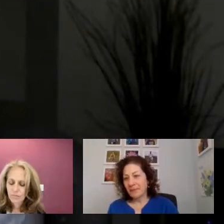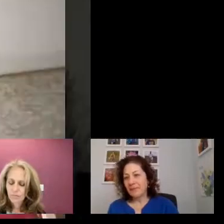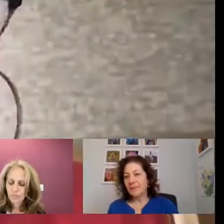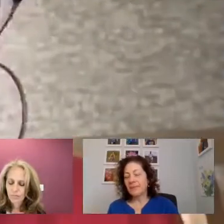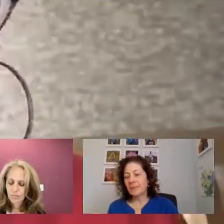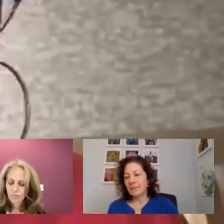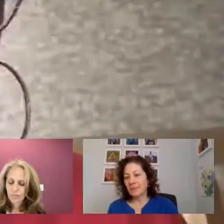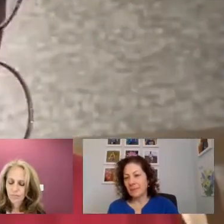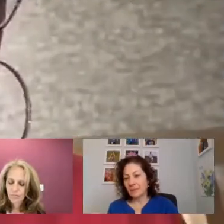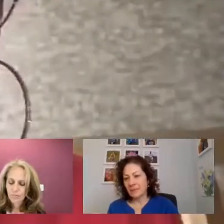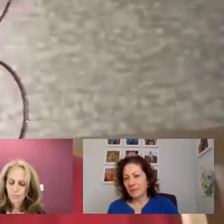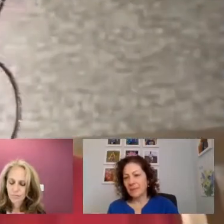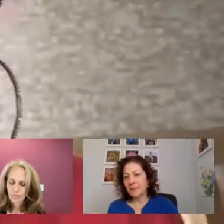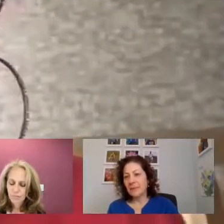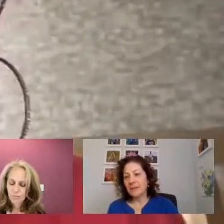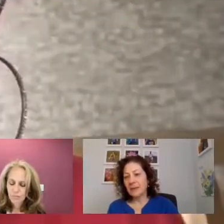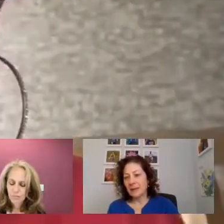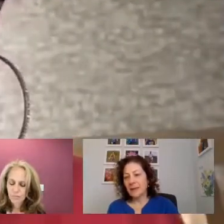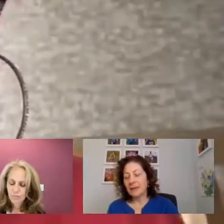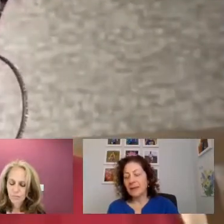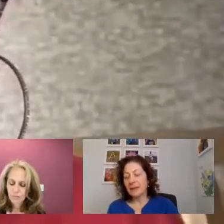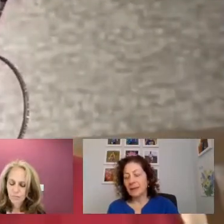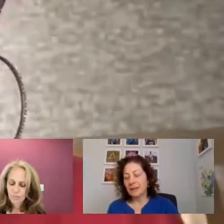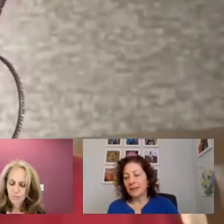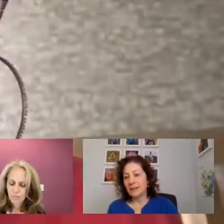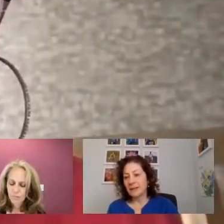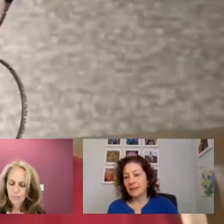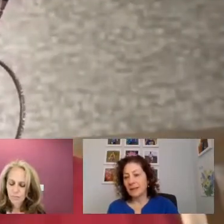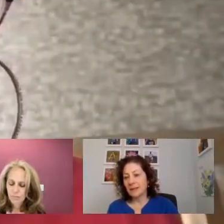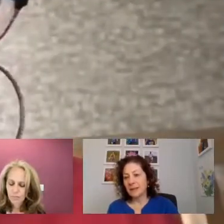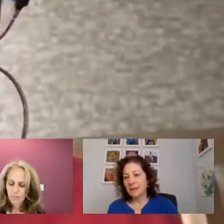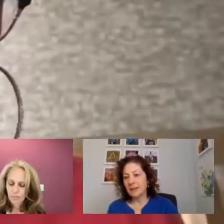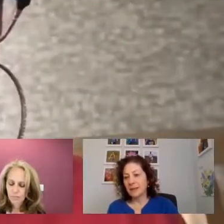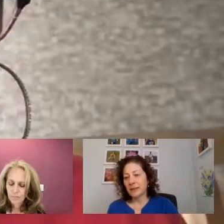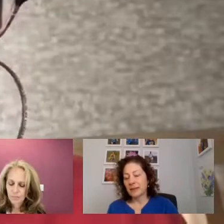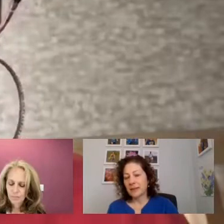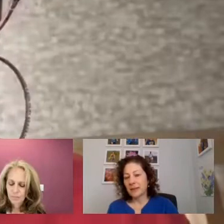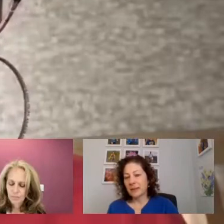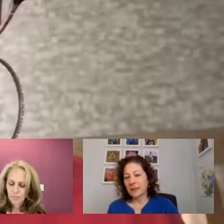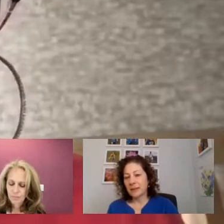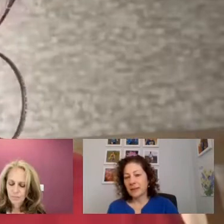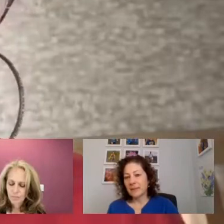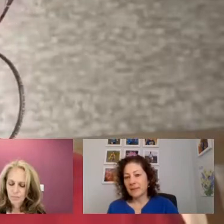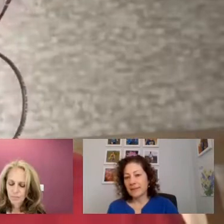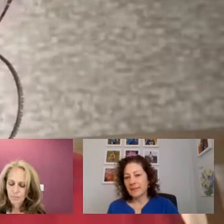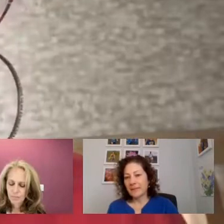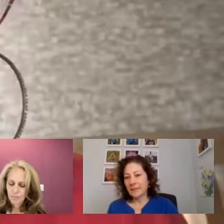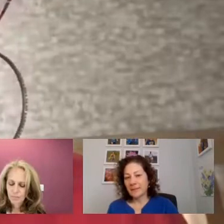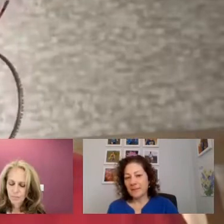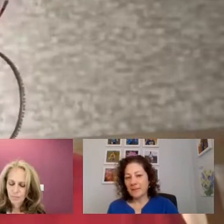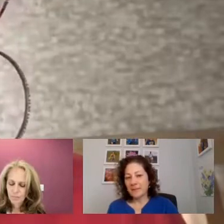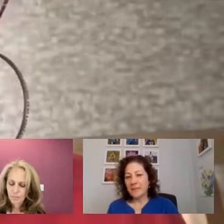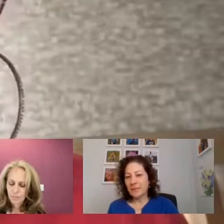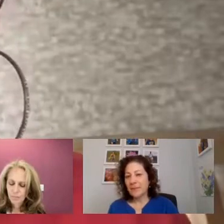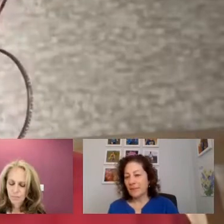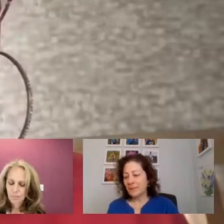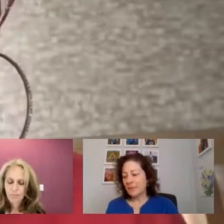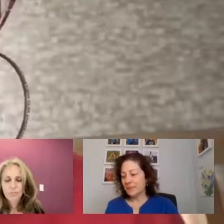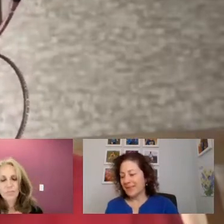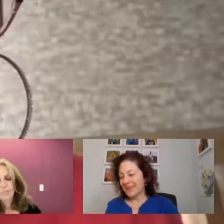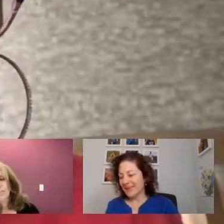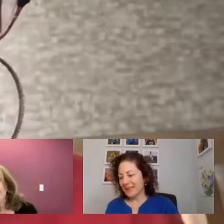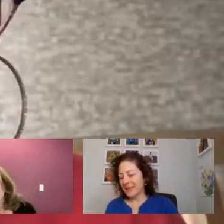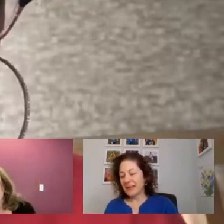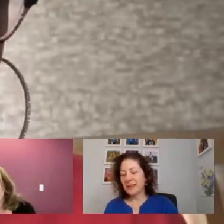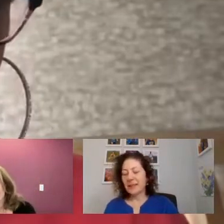everything that I needed. But I didn't know that they were giving me this at the beginning, but